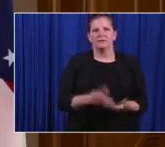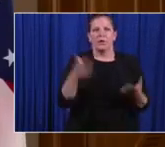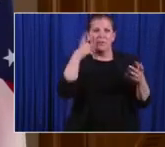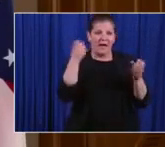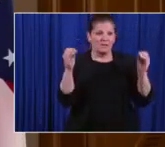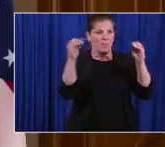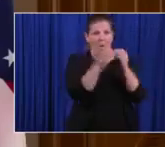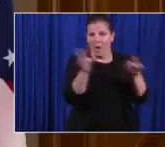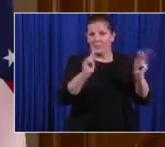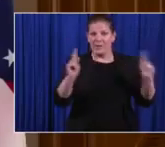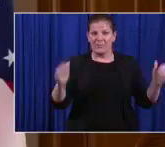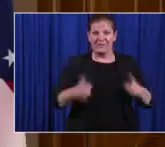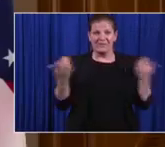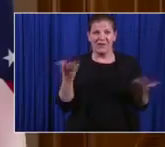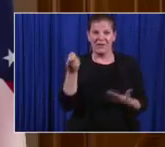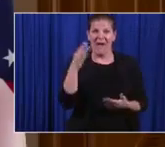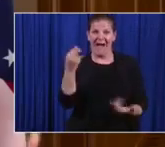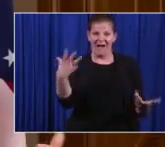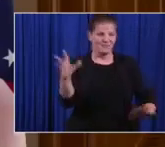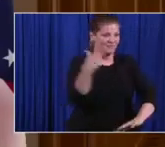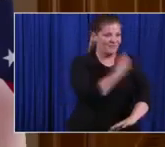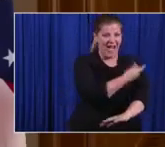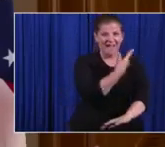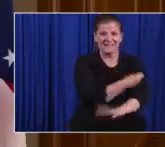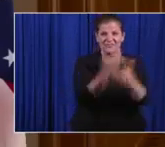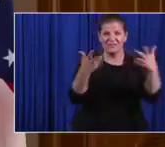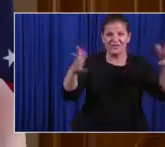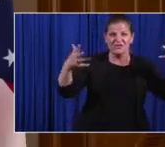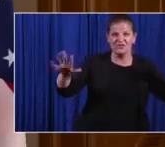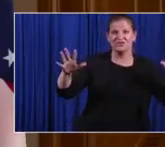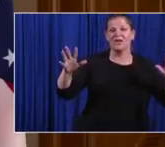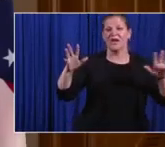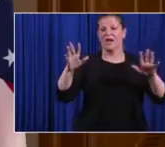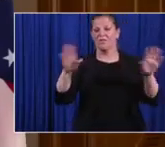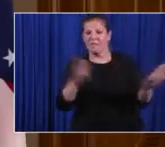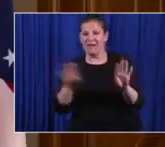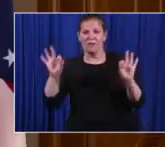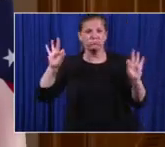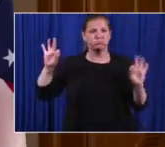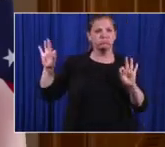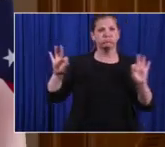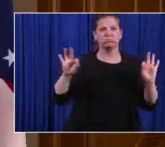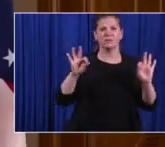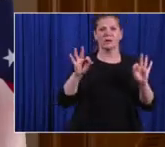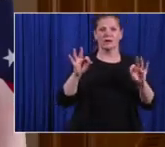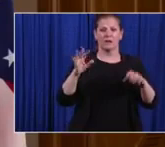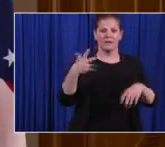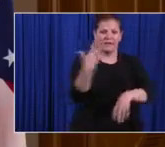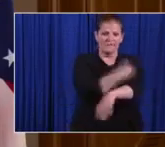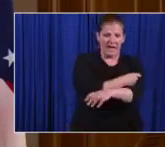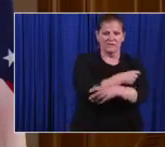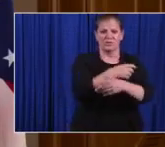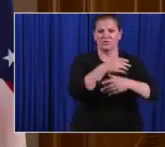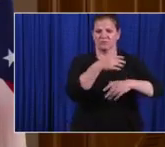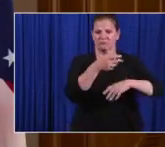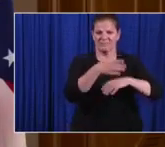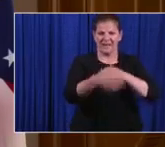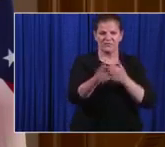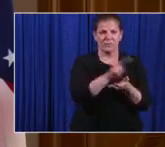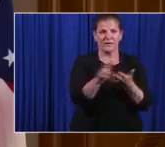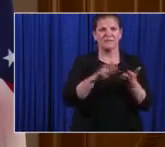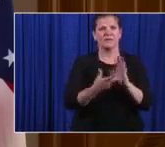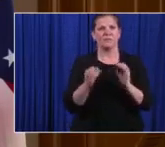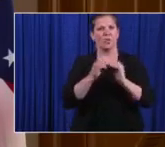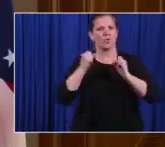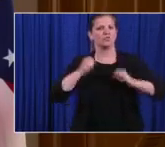getting vaccinated and more Ohioans then over the next few weeks after that first shot getting that immunity.